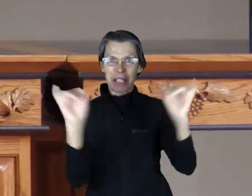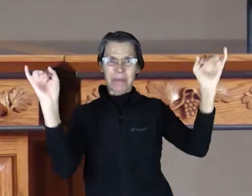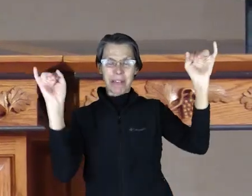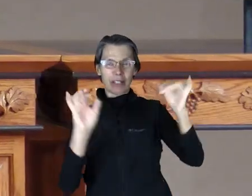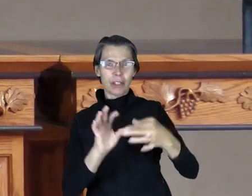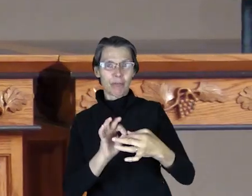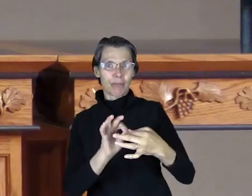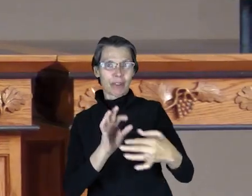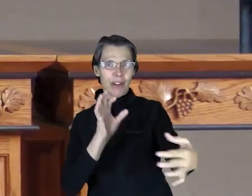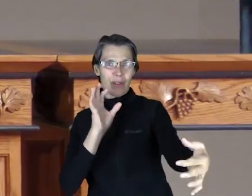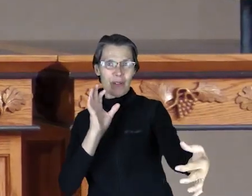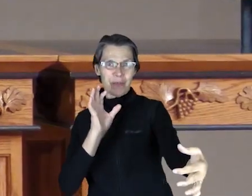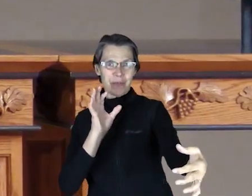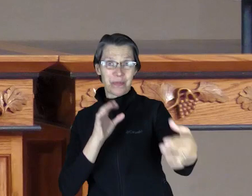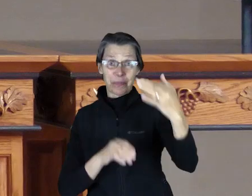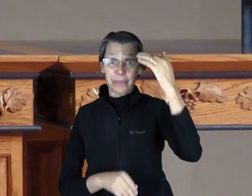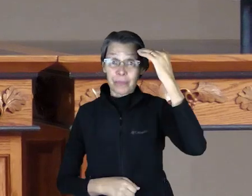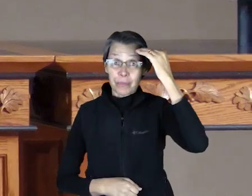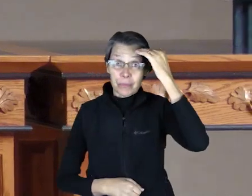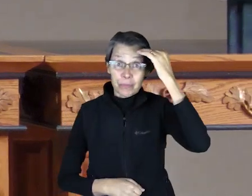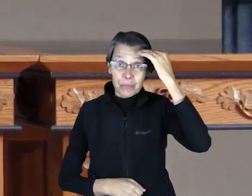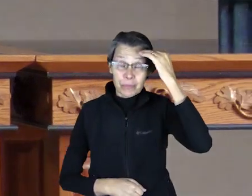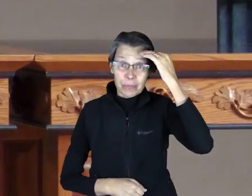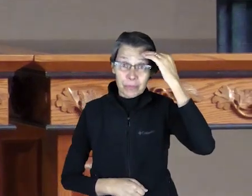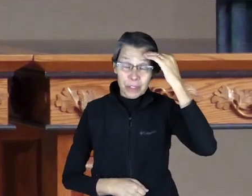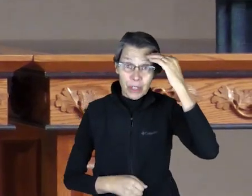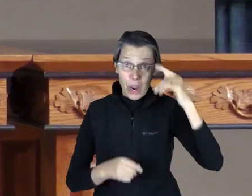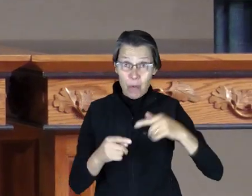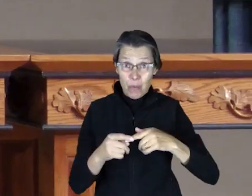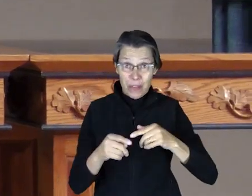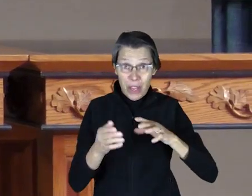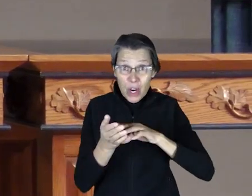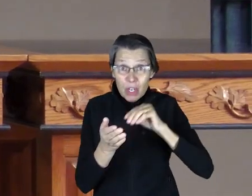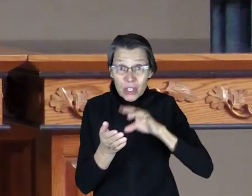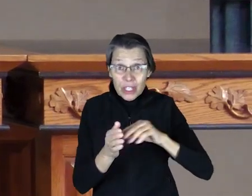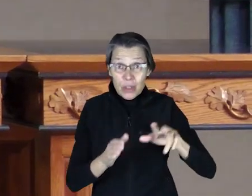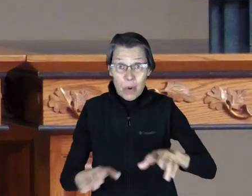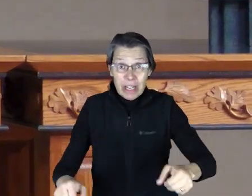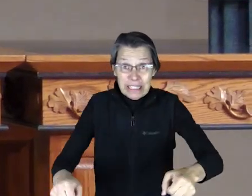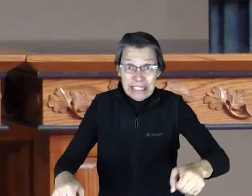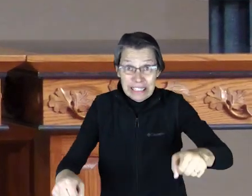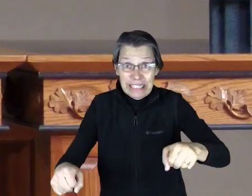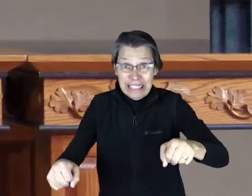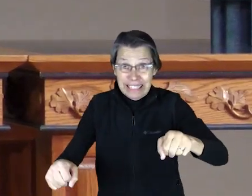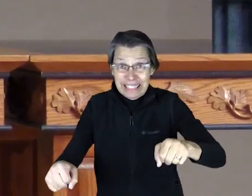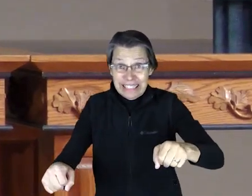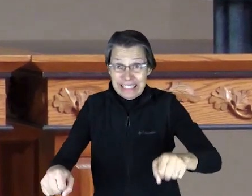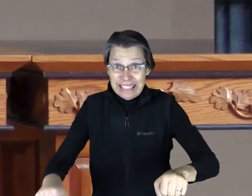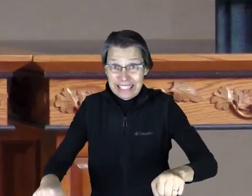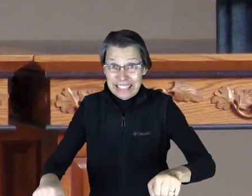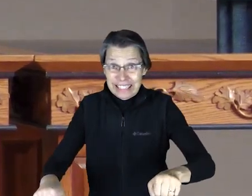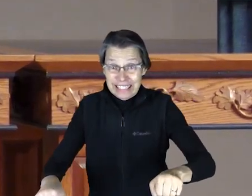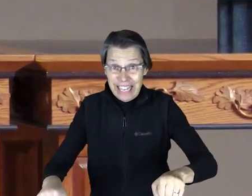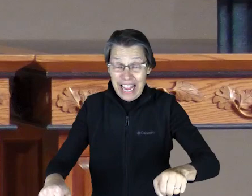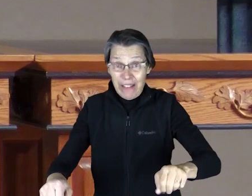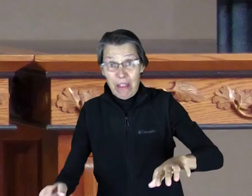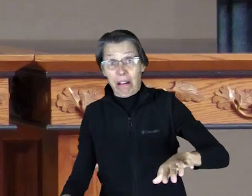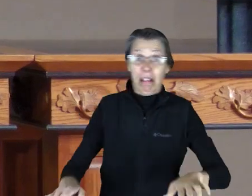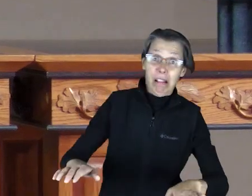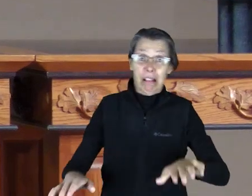You know, letting go when they're learning to walk and they're ready to go and you think they're all